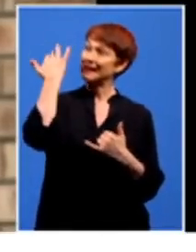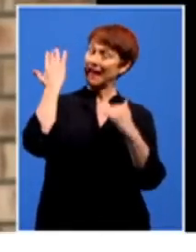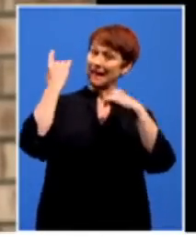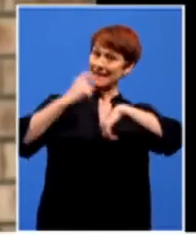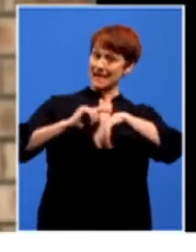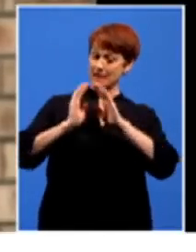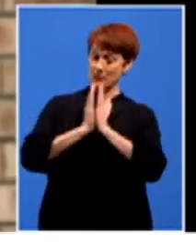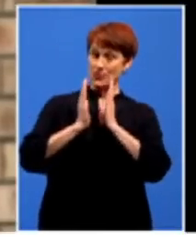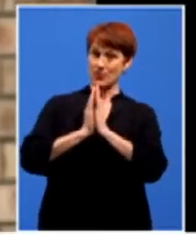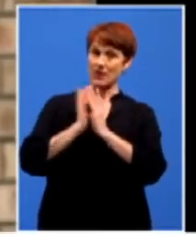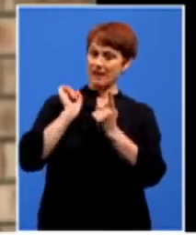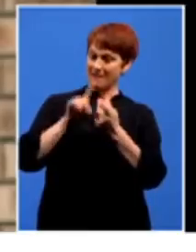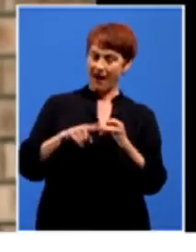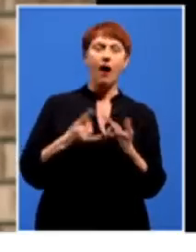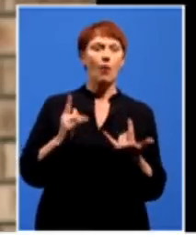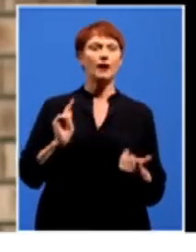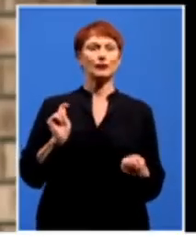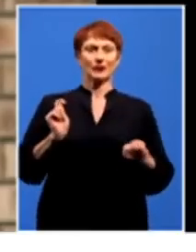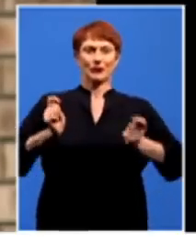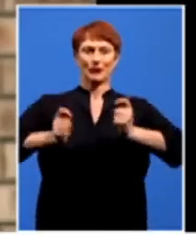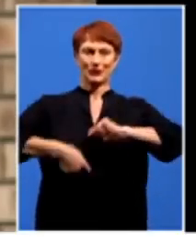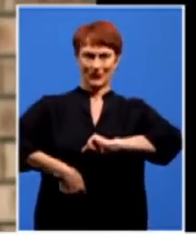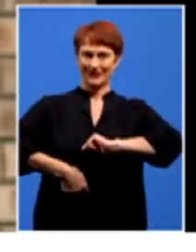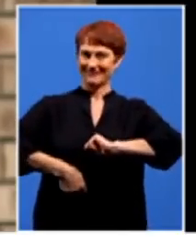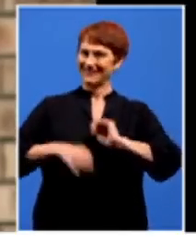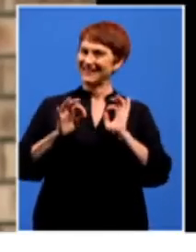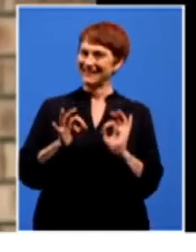that that position has changed.